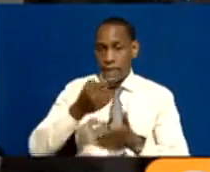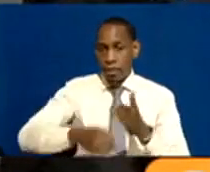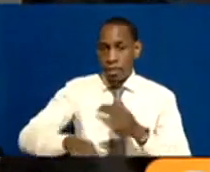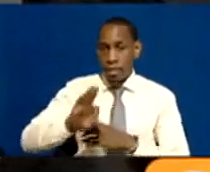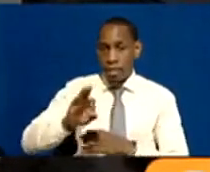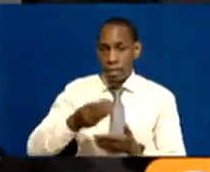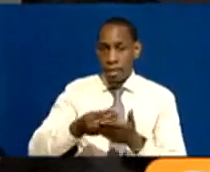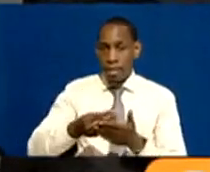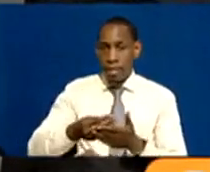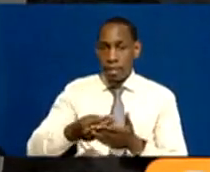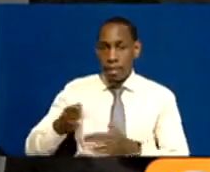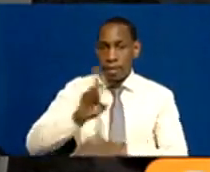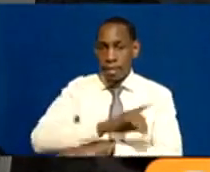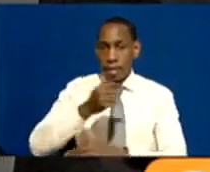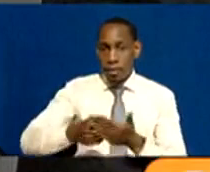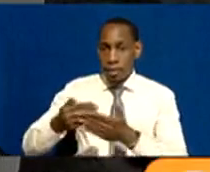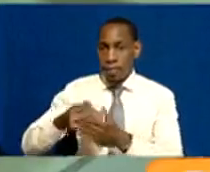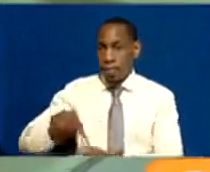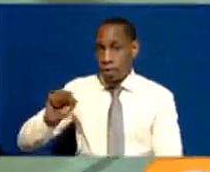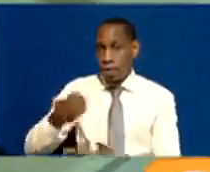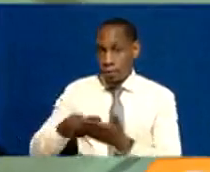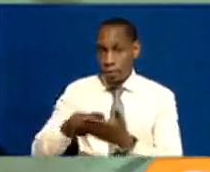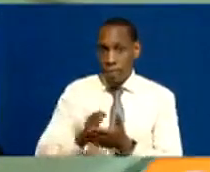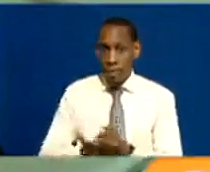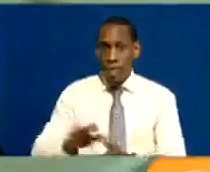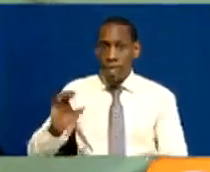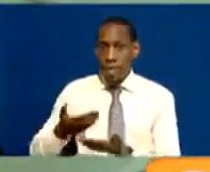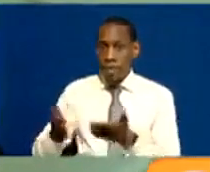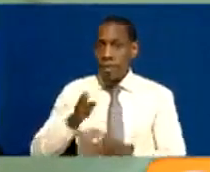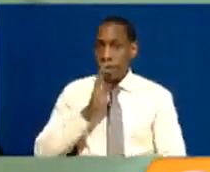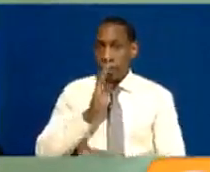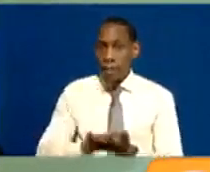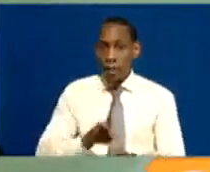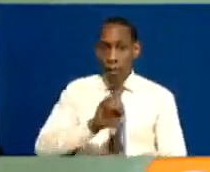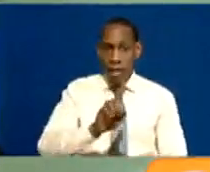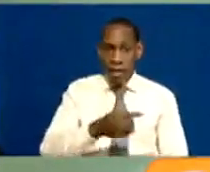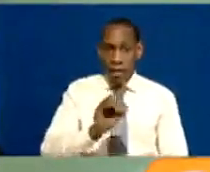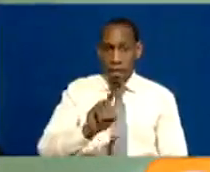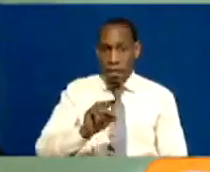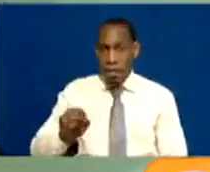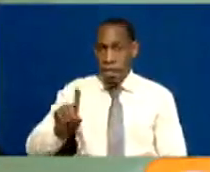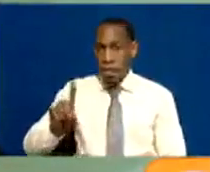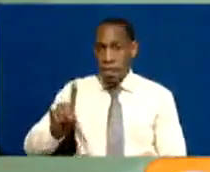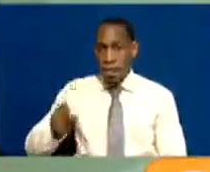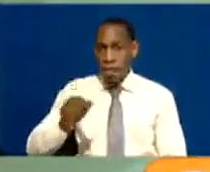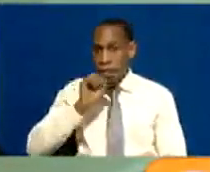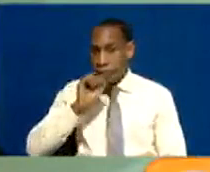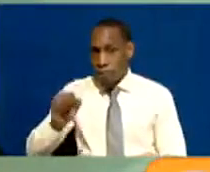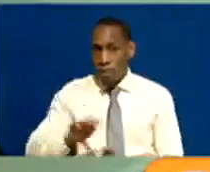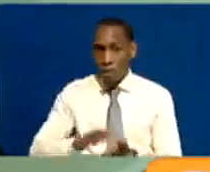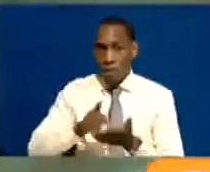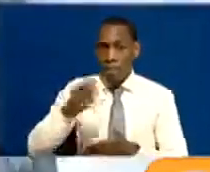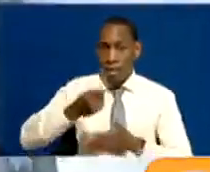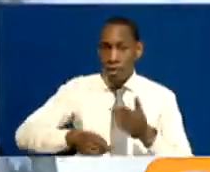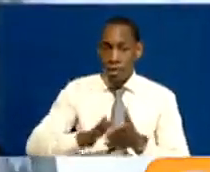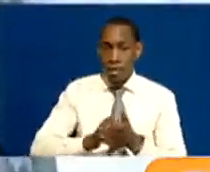3 shilling daily charge, down from 5 shillings. Customers borrowing 1,001 to 1,500 will pay a